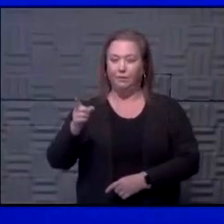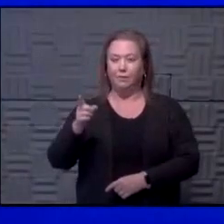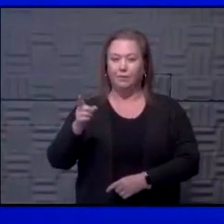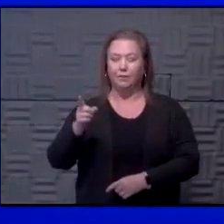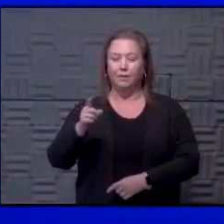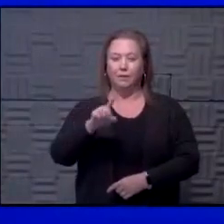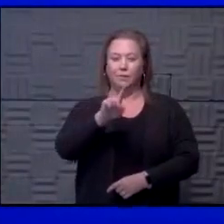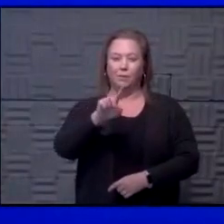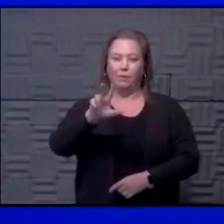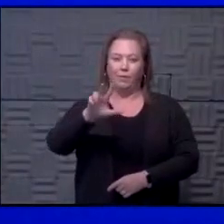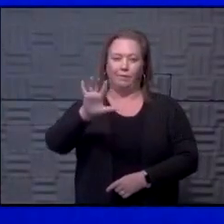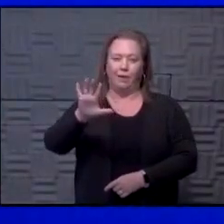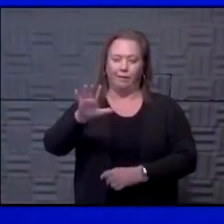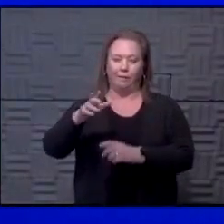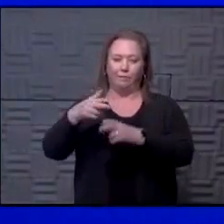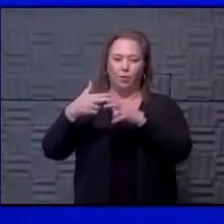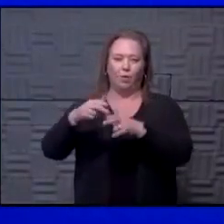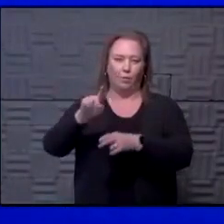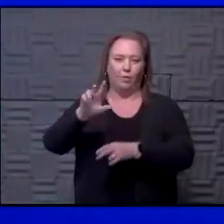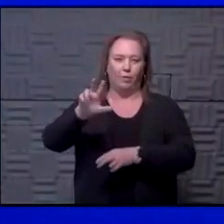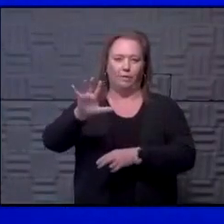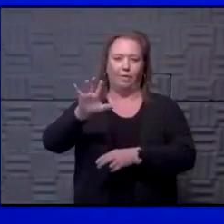it's 135.